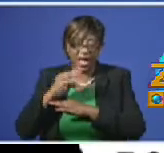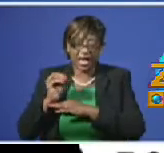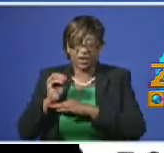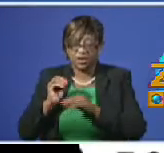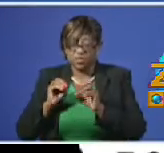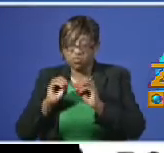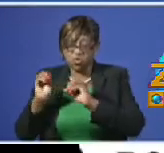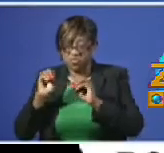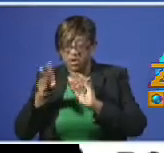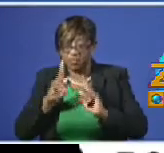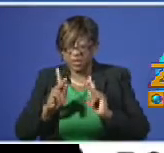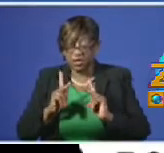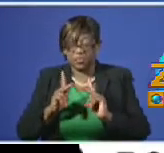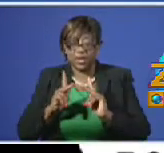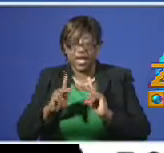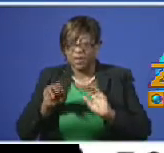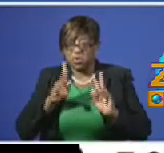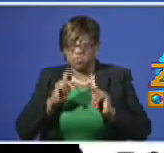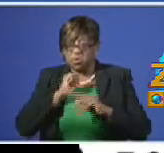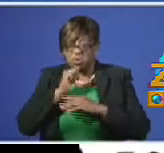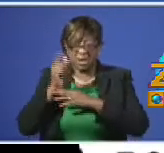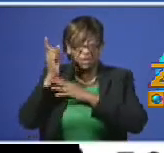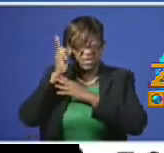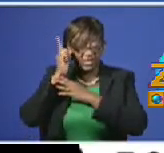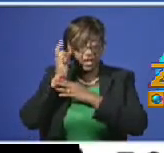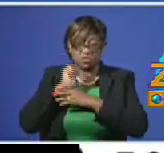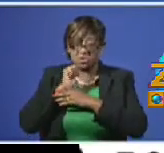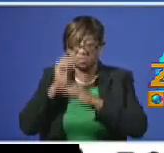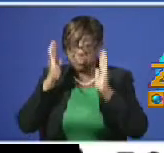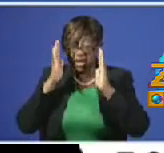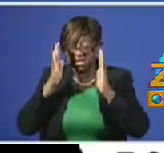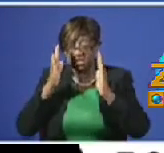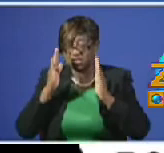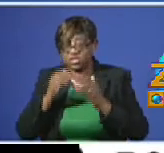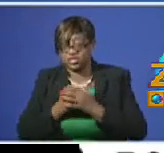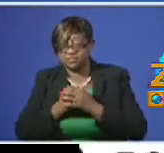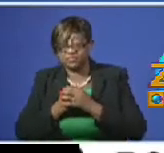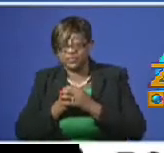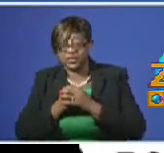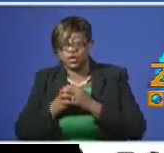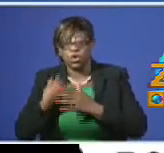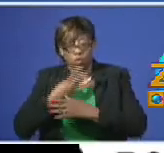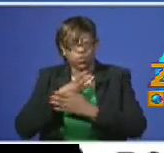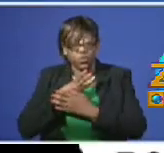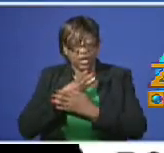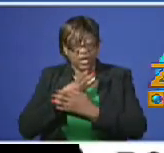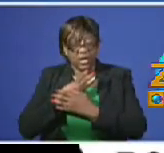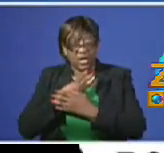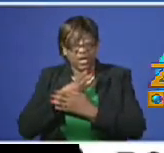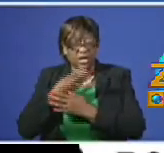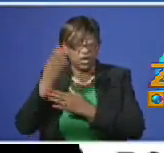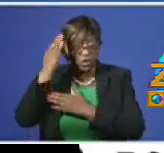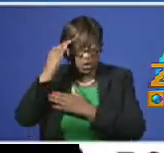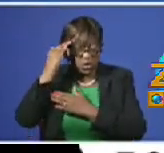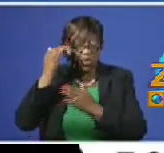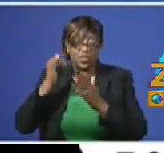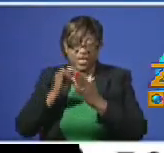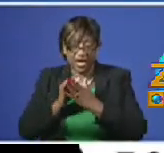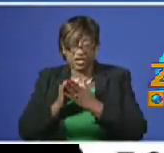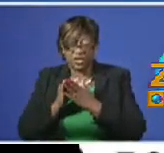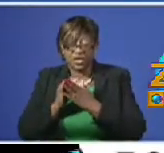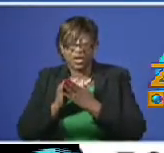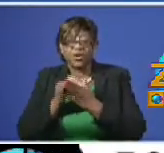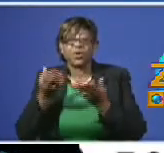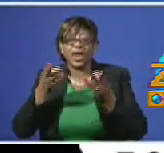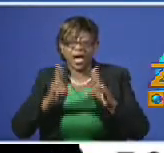not necessarily adhering to the measures that have been advised and put in place, we could predict that we were going to see